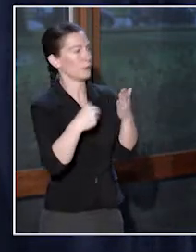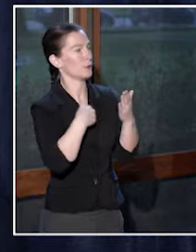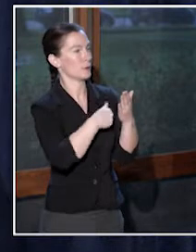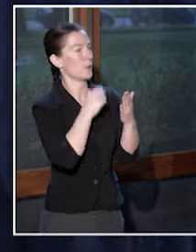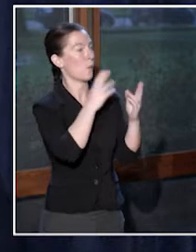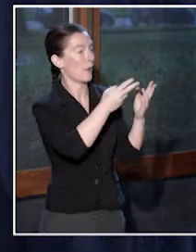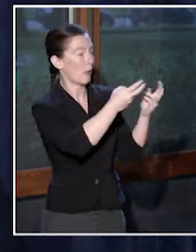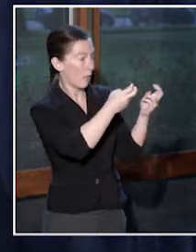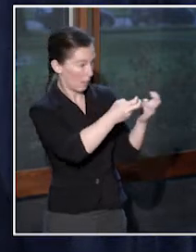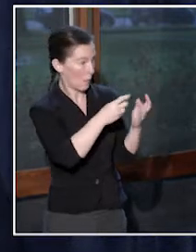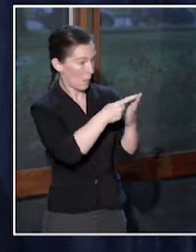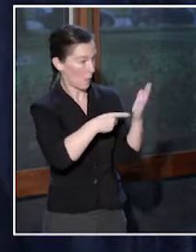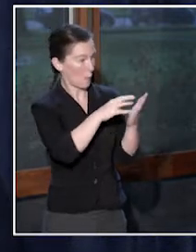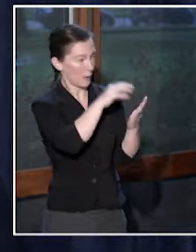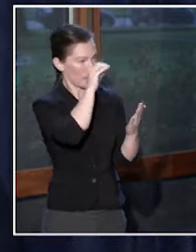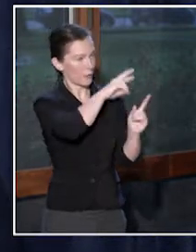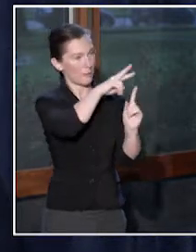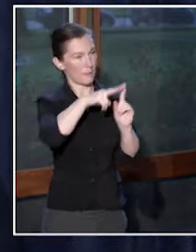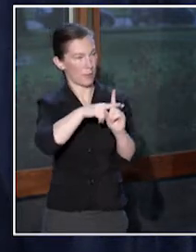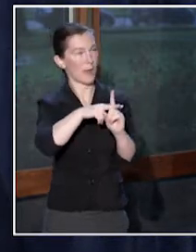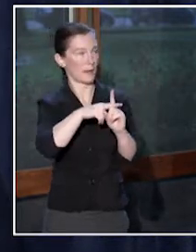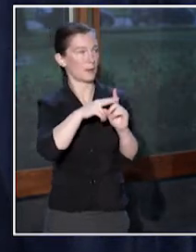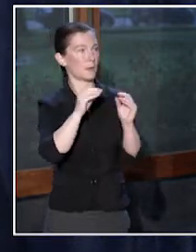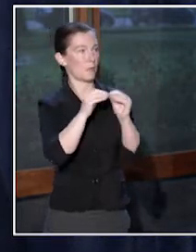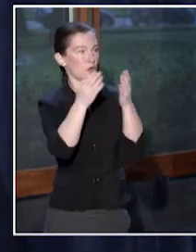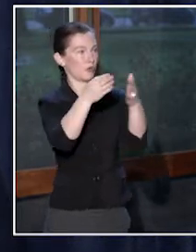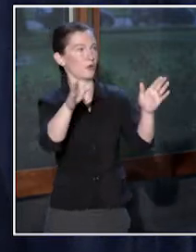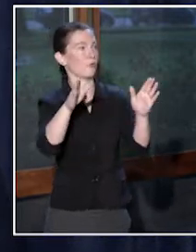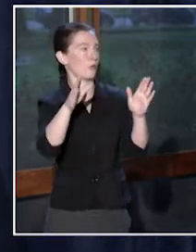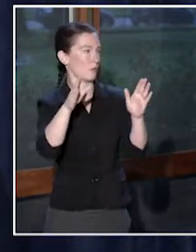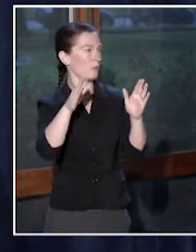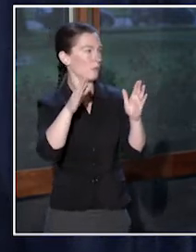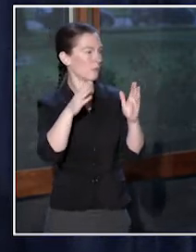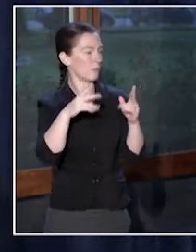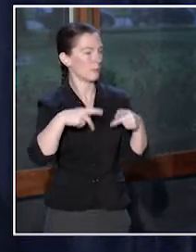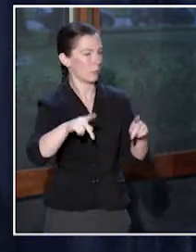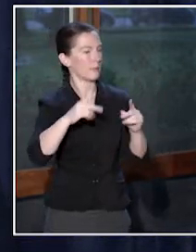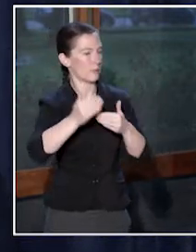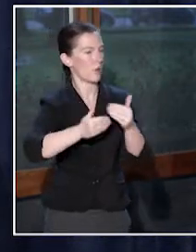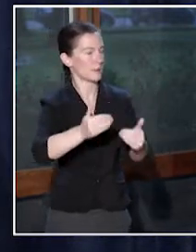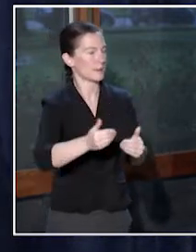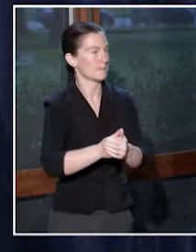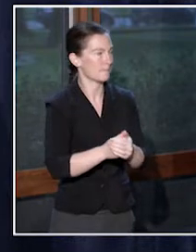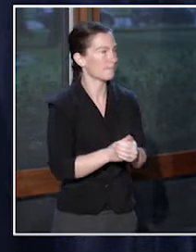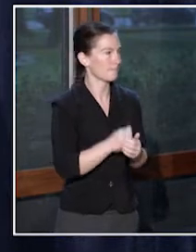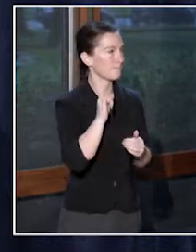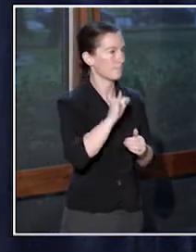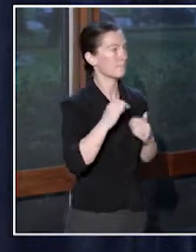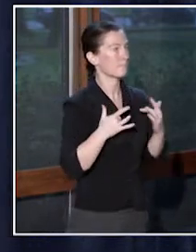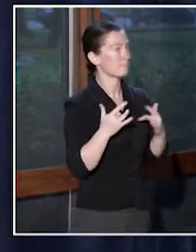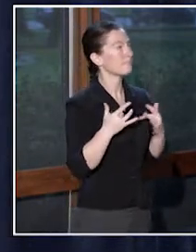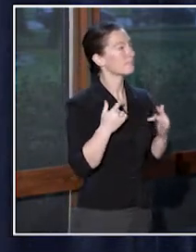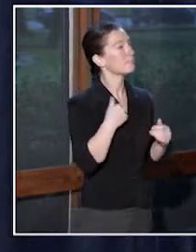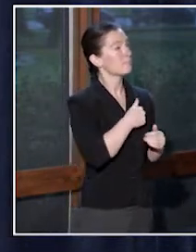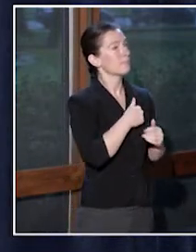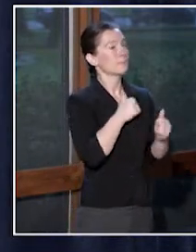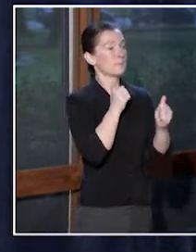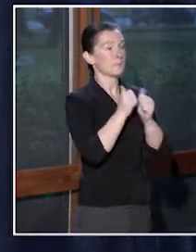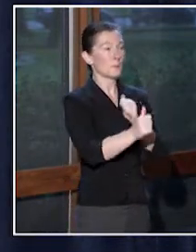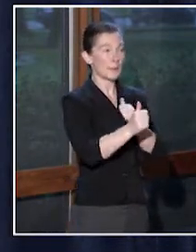to permitting in general. So that's exciting. We, of course, passed major tenant protections this